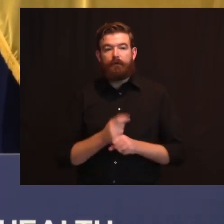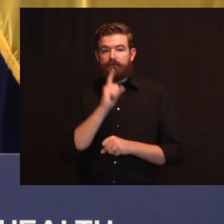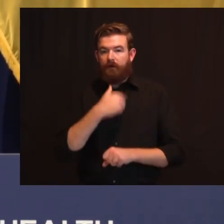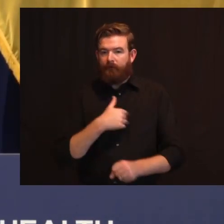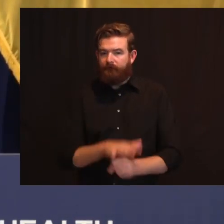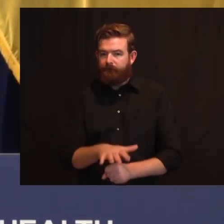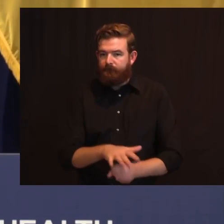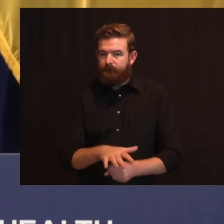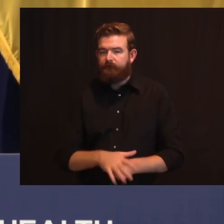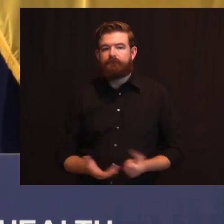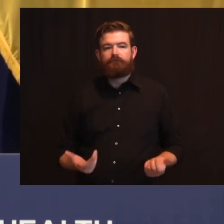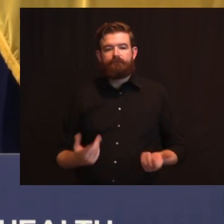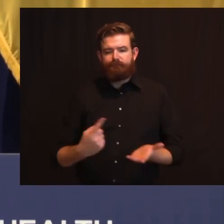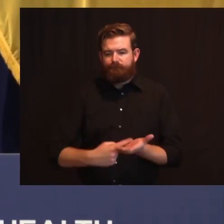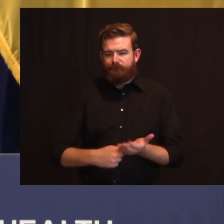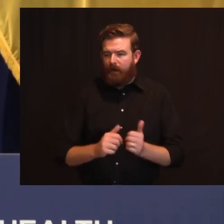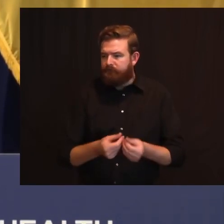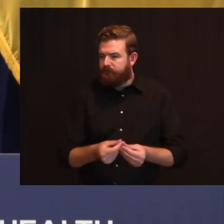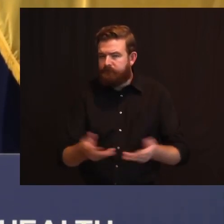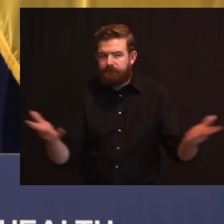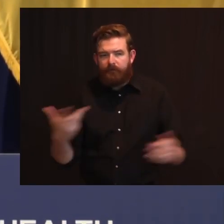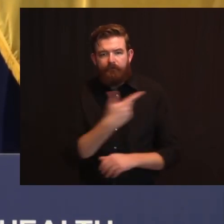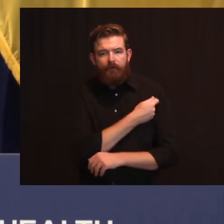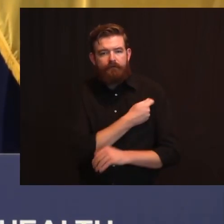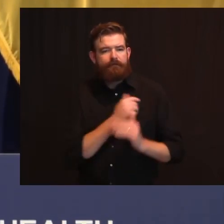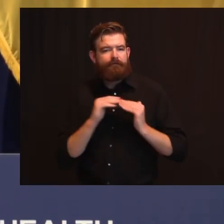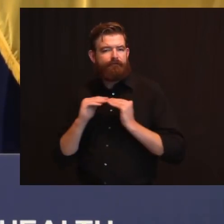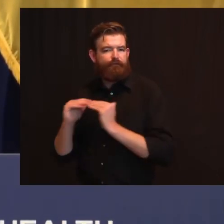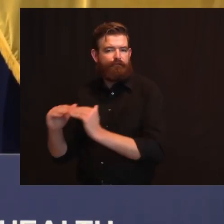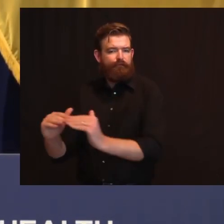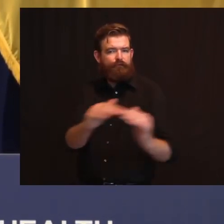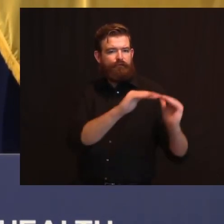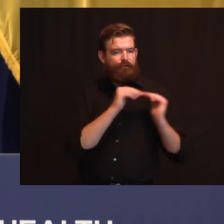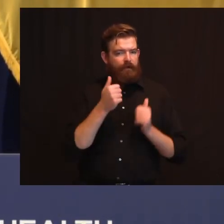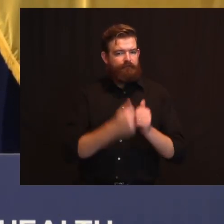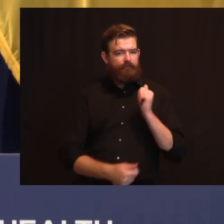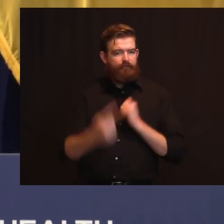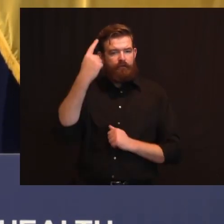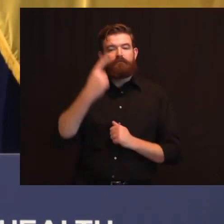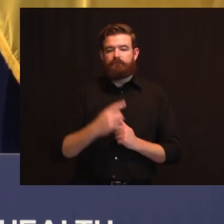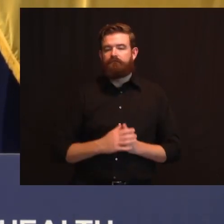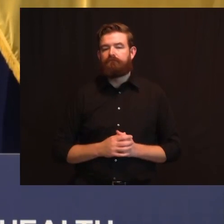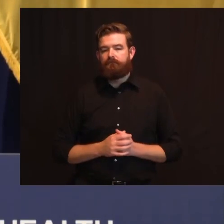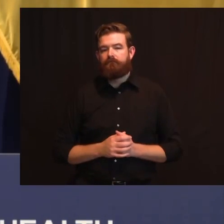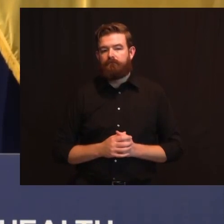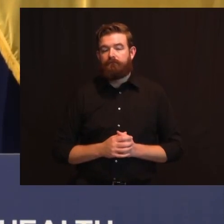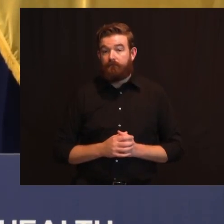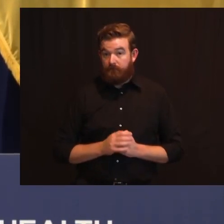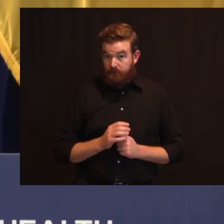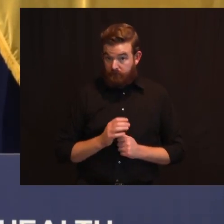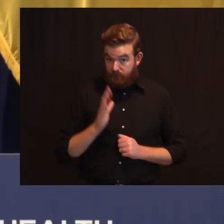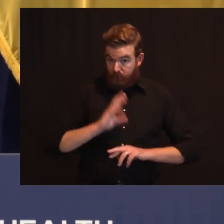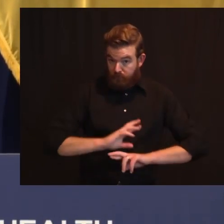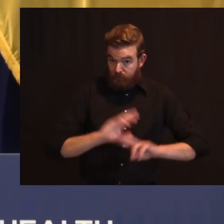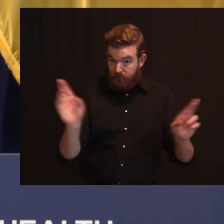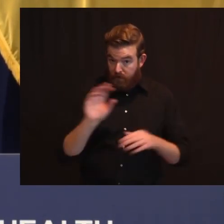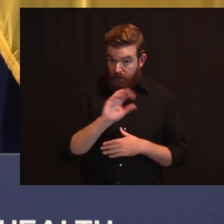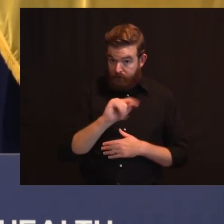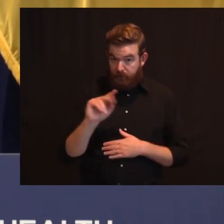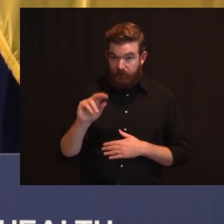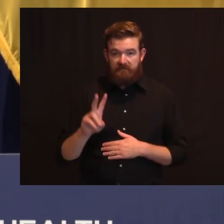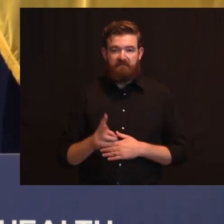the happiest guy in New Jersey. You'll be right beside me, but that seems earlier than we have been led to believe by the manufacturers. And then I quote